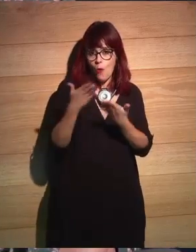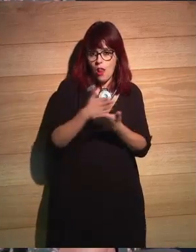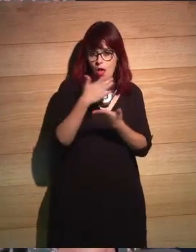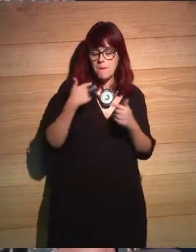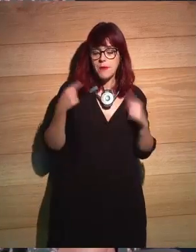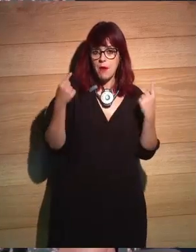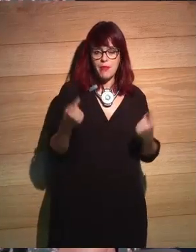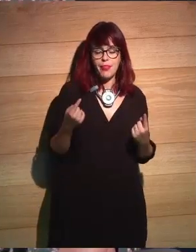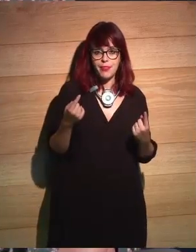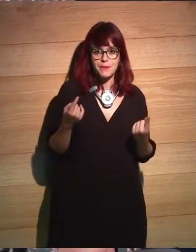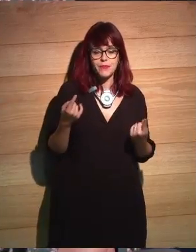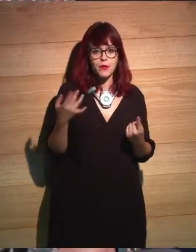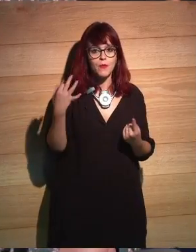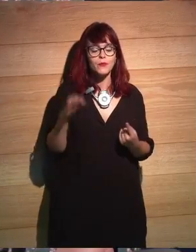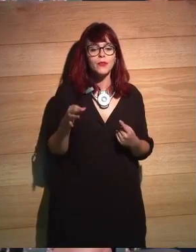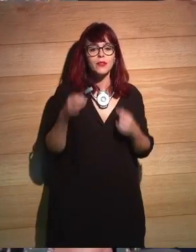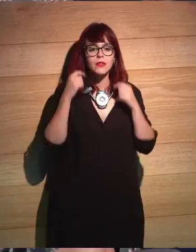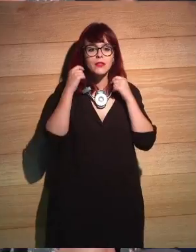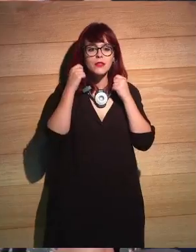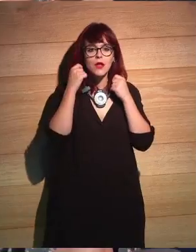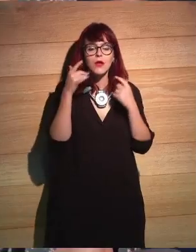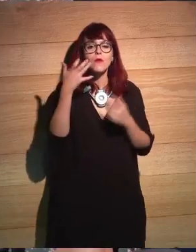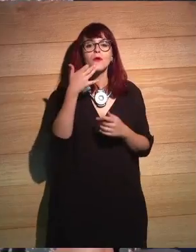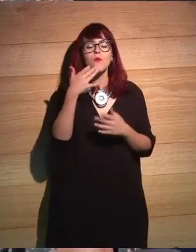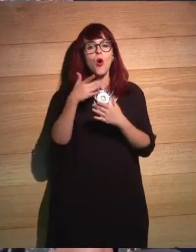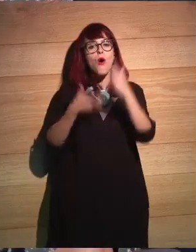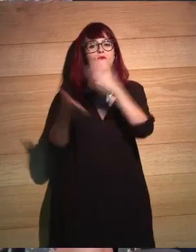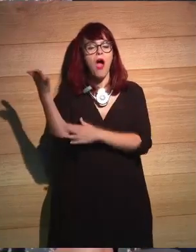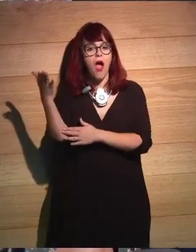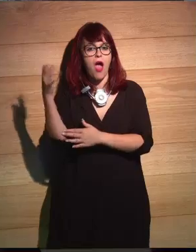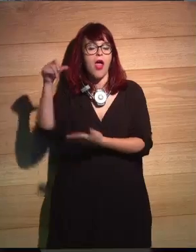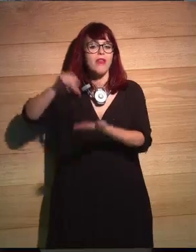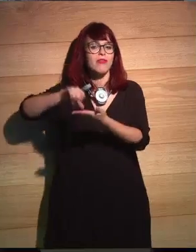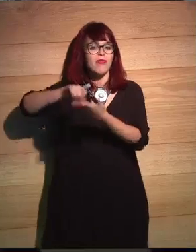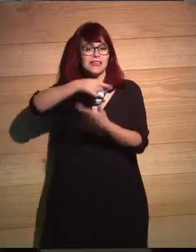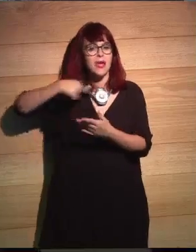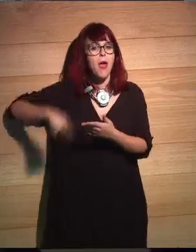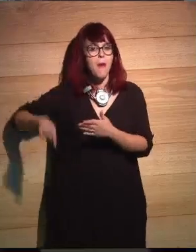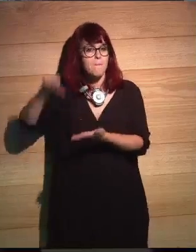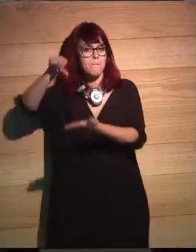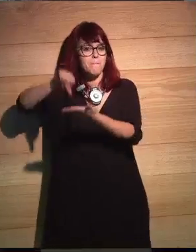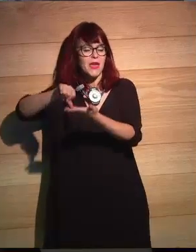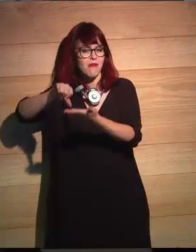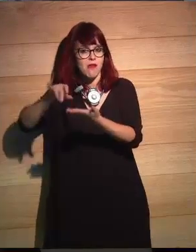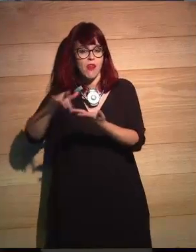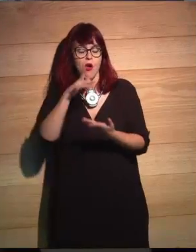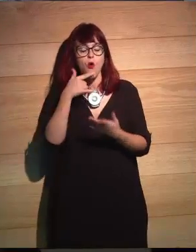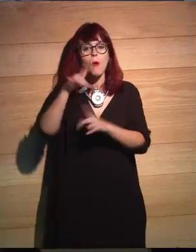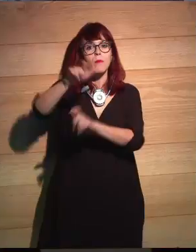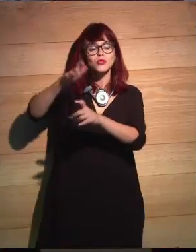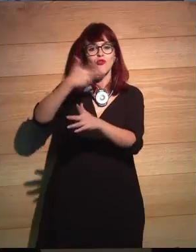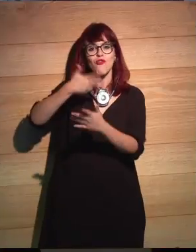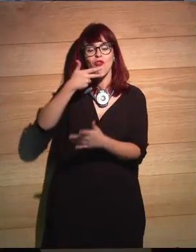can travel to Beijing and meet people who are surrounded by, or like the guy you talked about from Chile, I'm sure he can